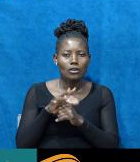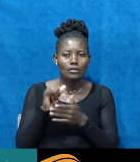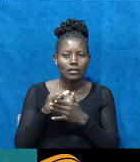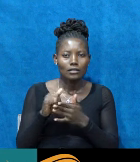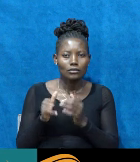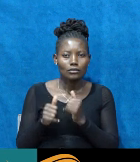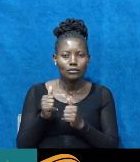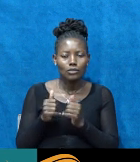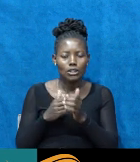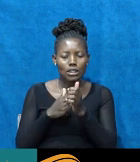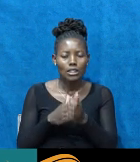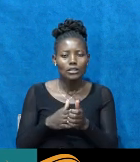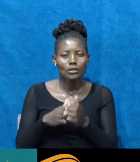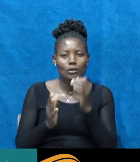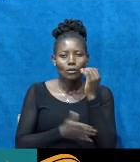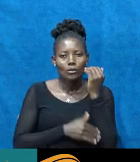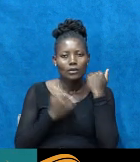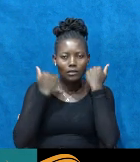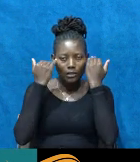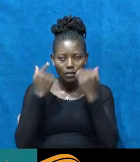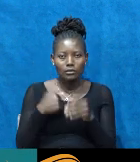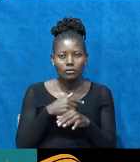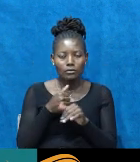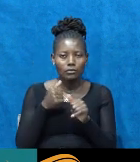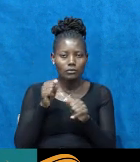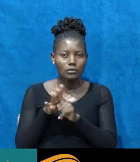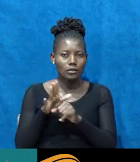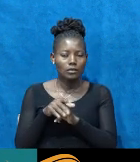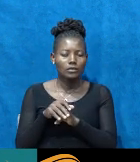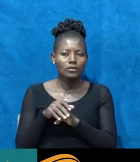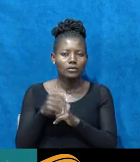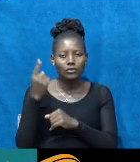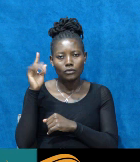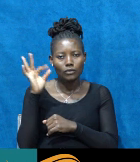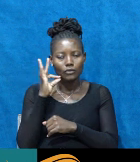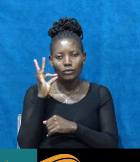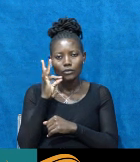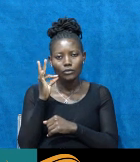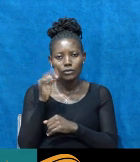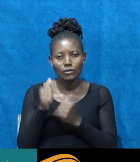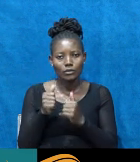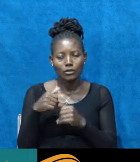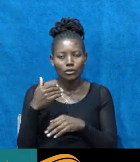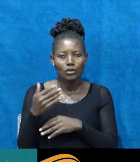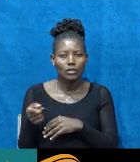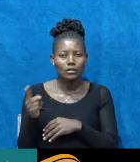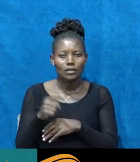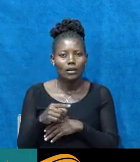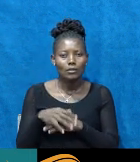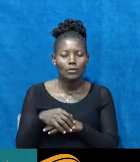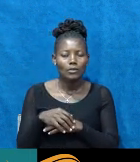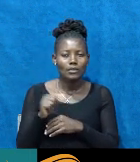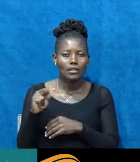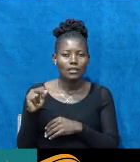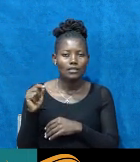lot of whole grains, a lot of veg and fruit intake, which usually come with the antioxidants that are able to take